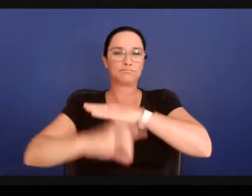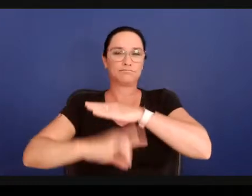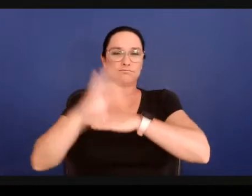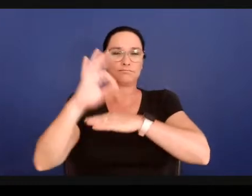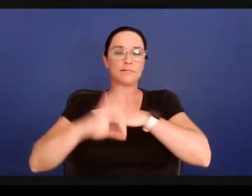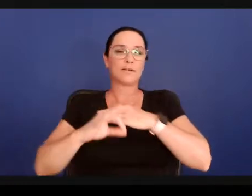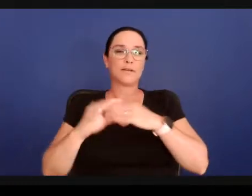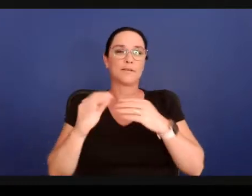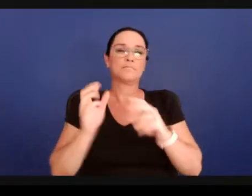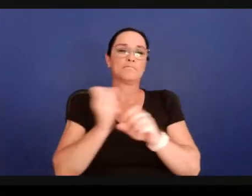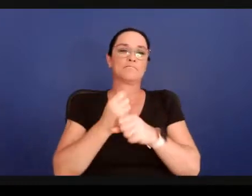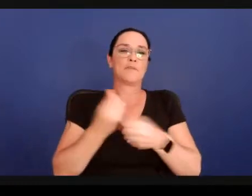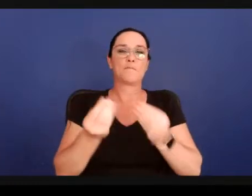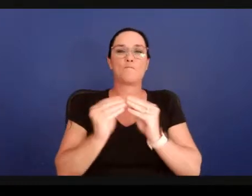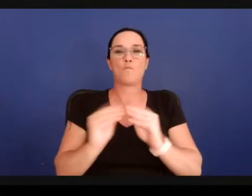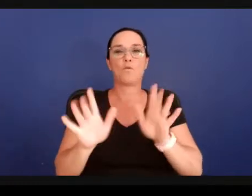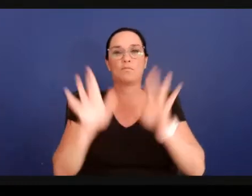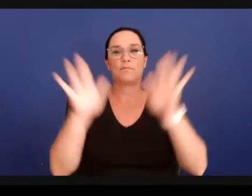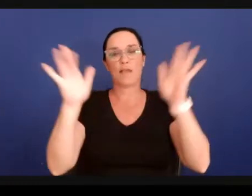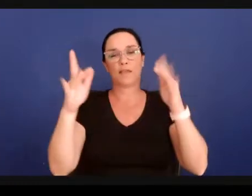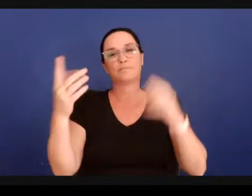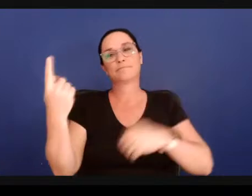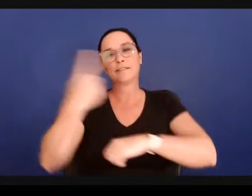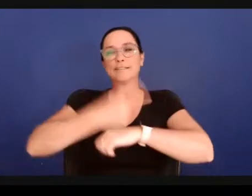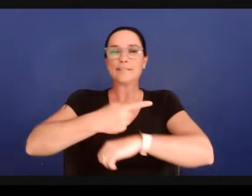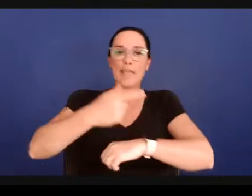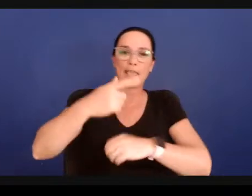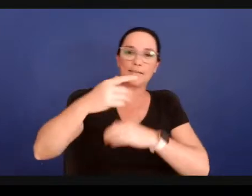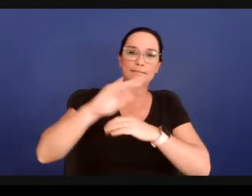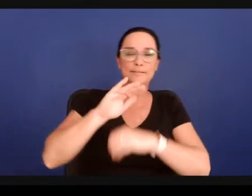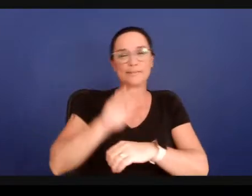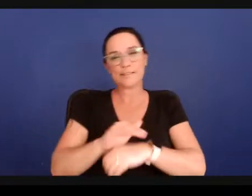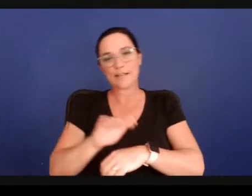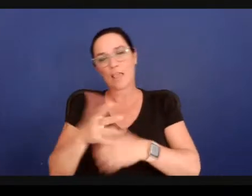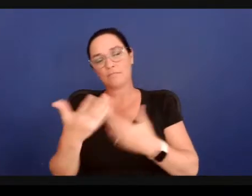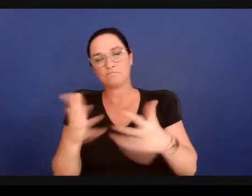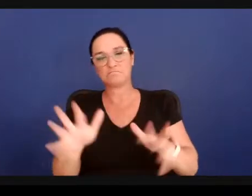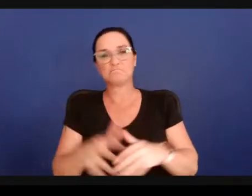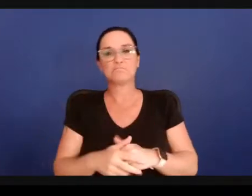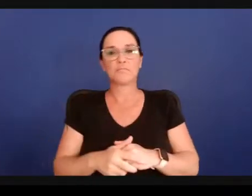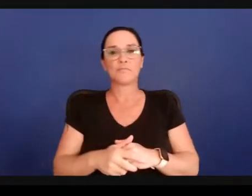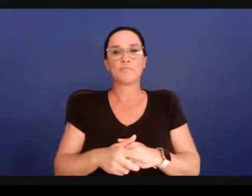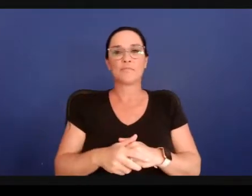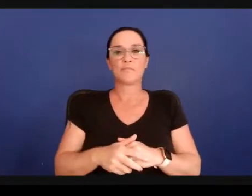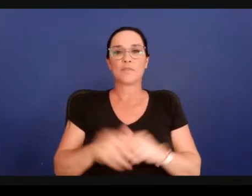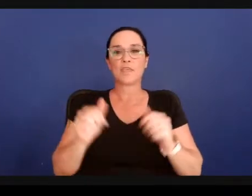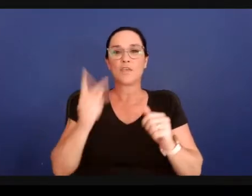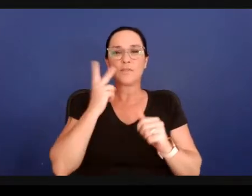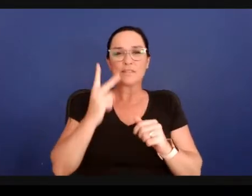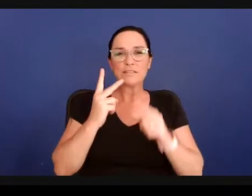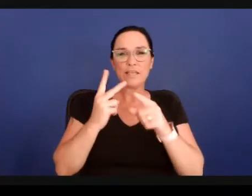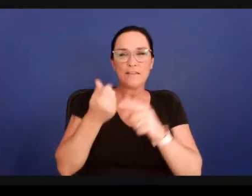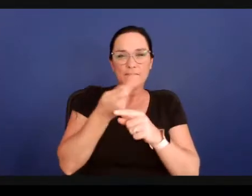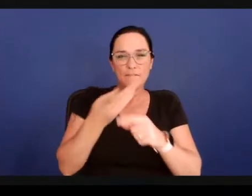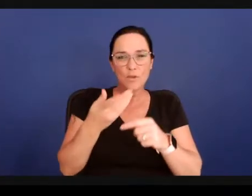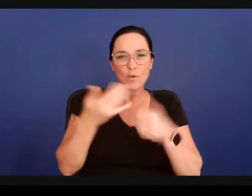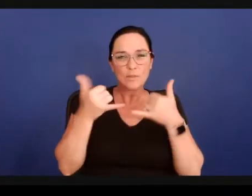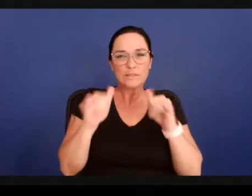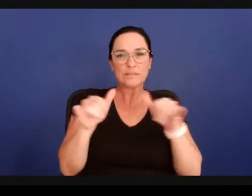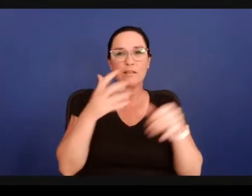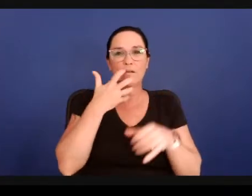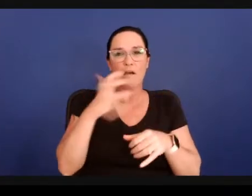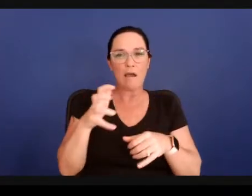surroundings daytime and nighttime. So pretty passive happenings here. You can see that these other areas are still fairly hot. That's why the gas is coming out